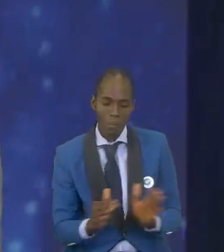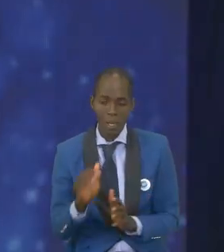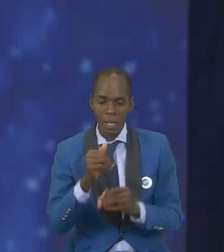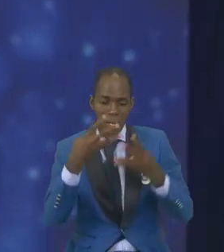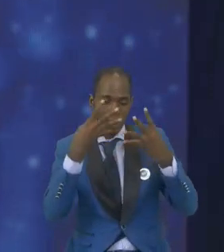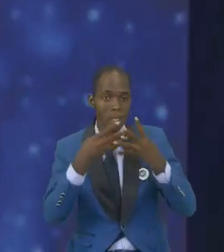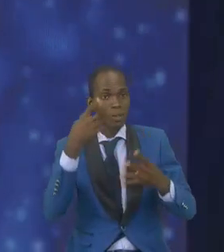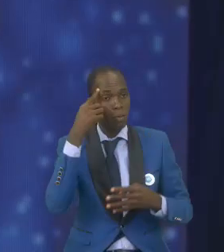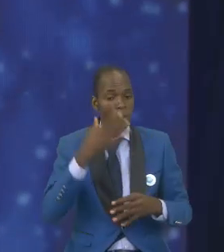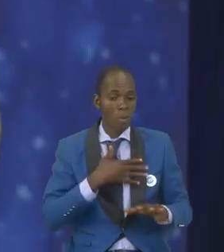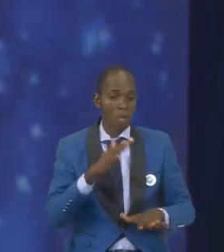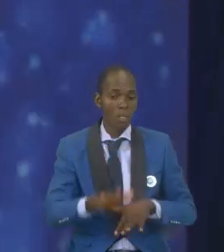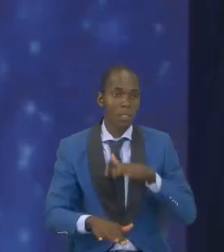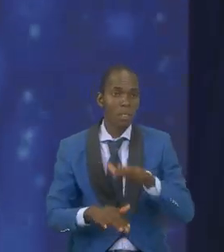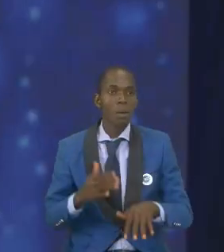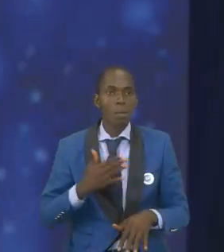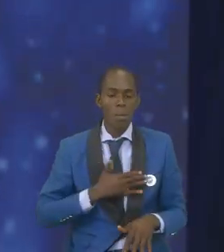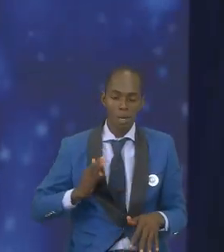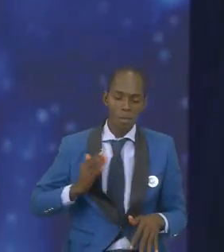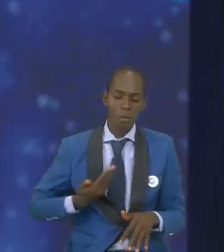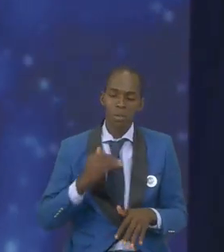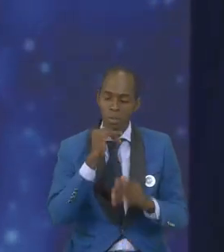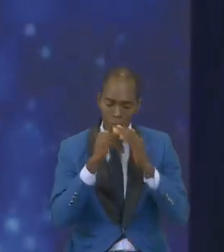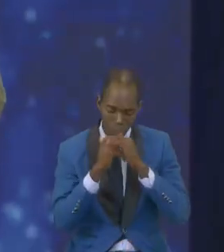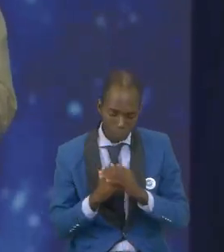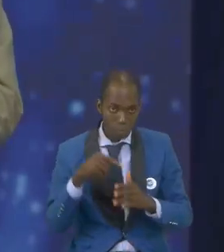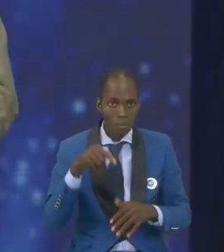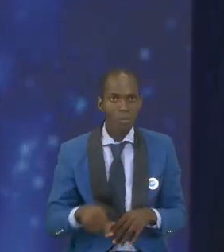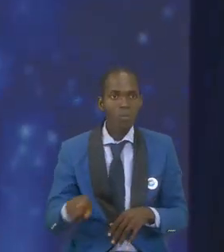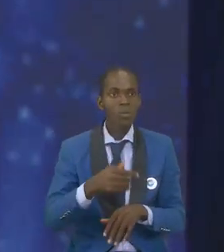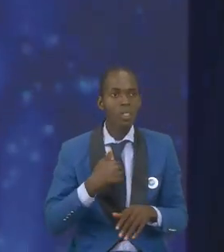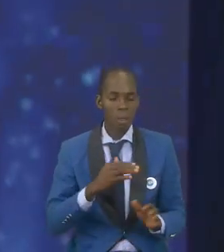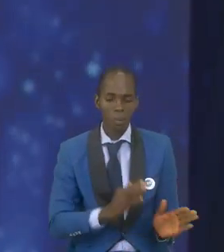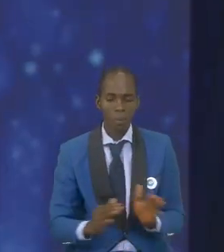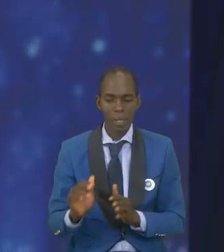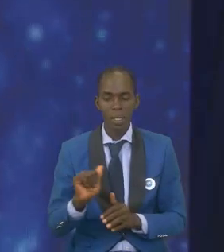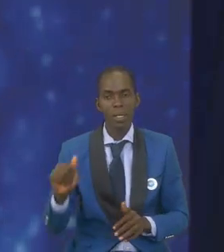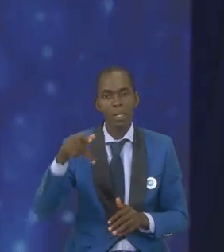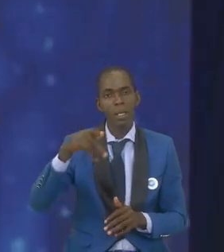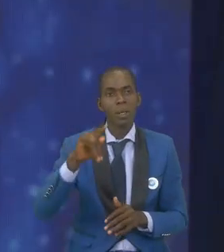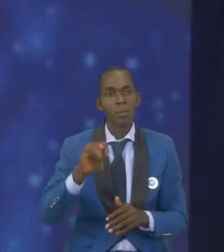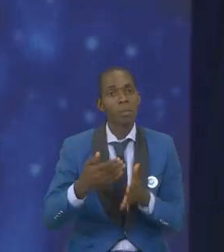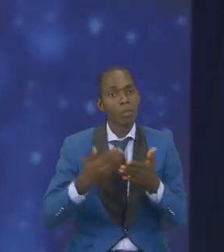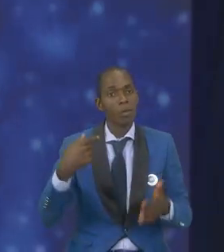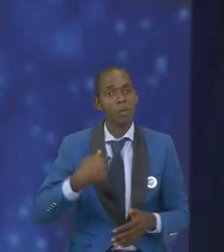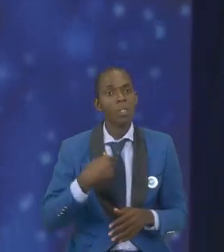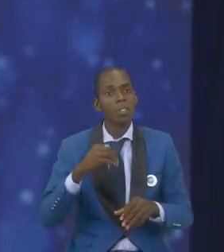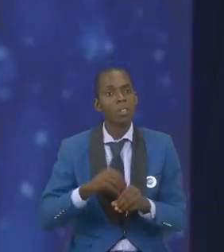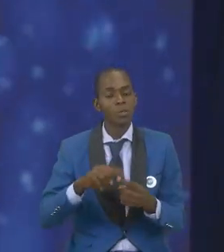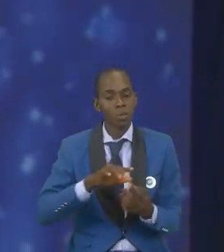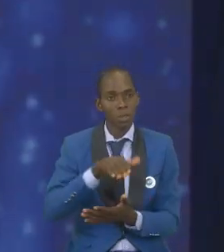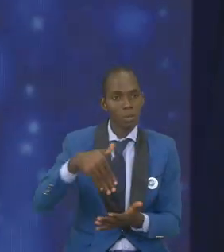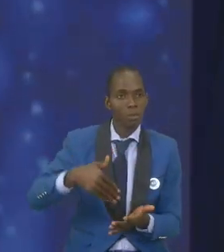My soul is bowed down. They have digged a pit before me. Into the midst of the pit